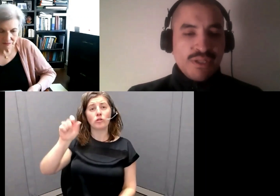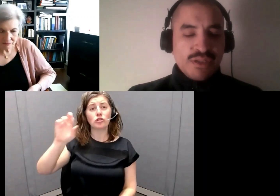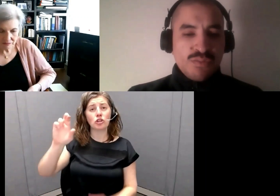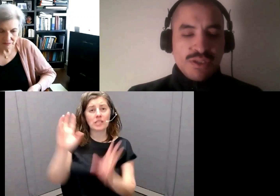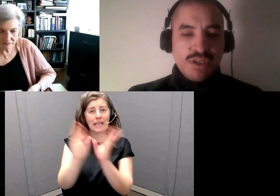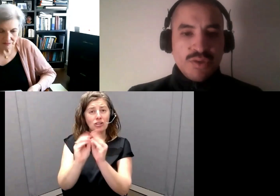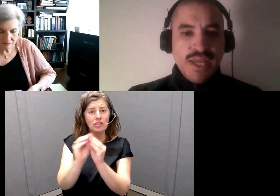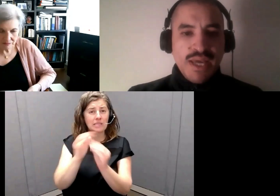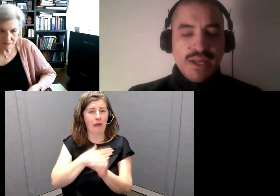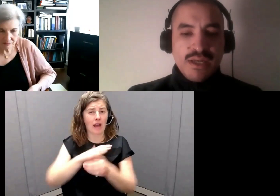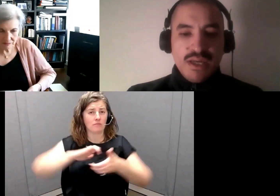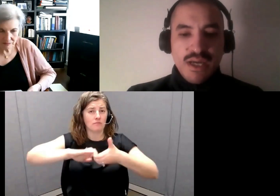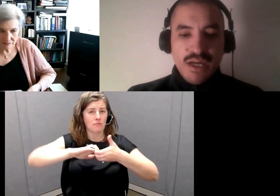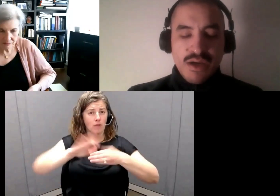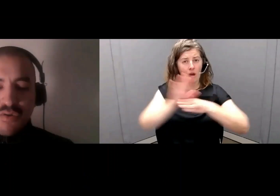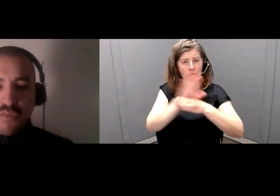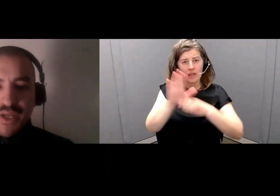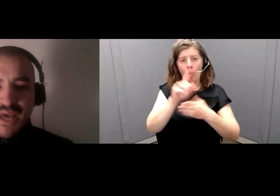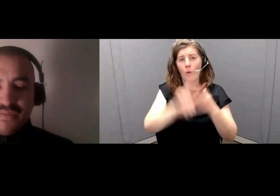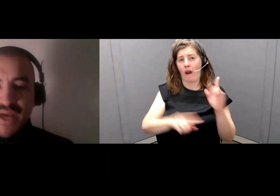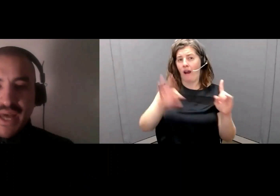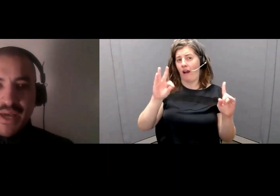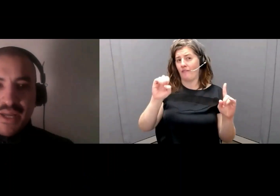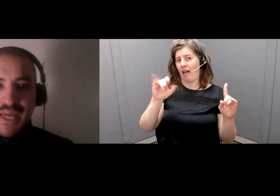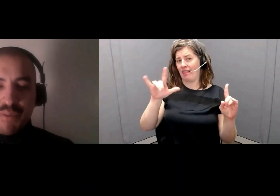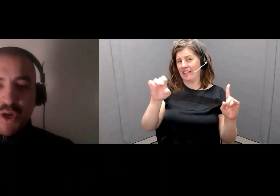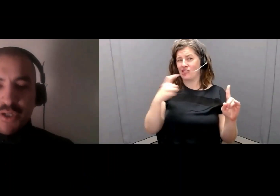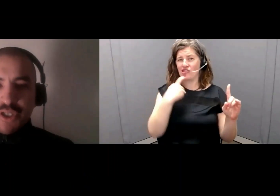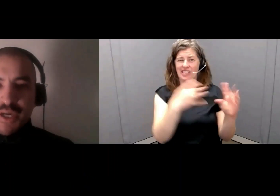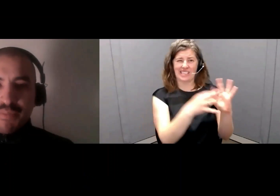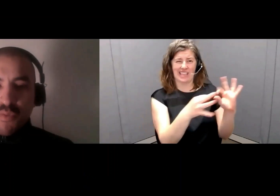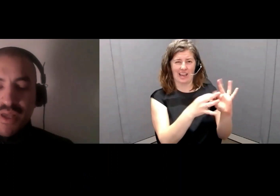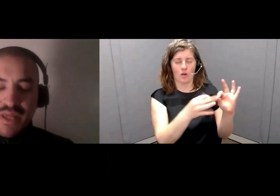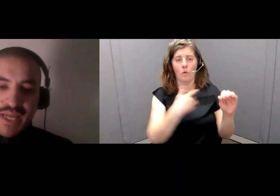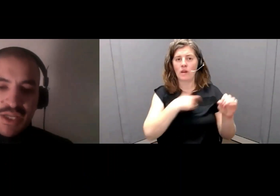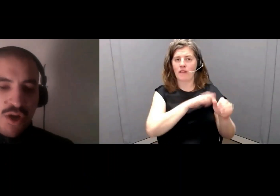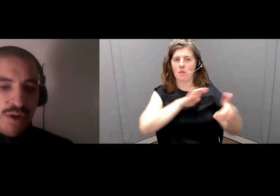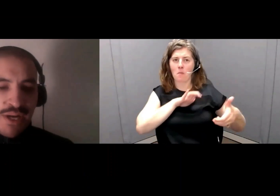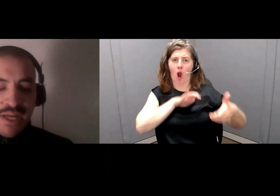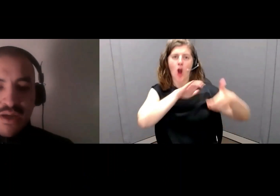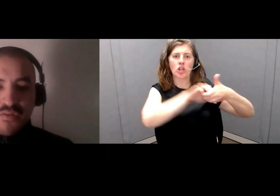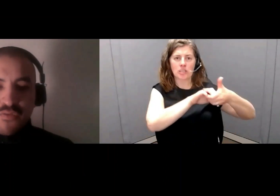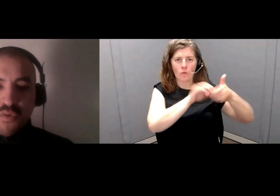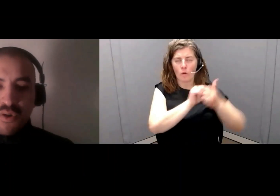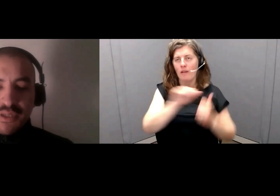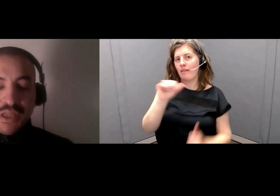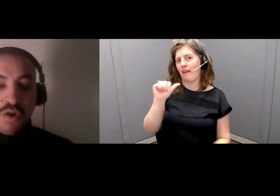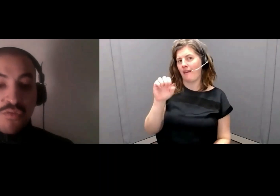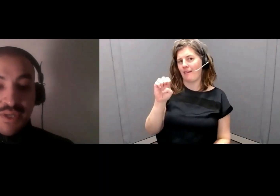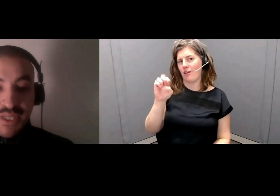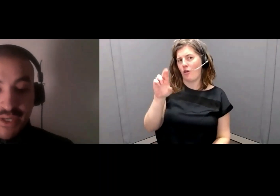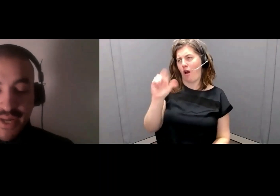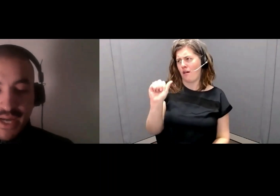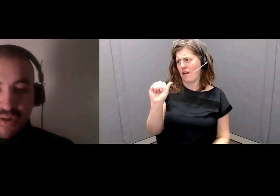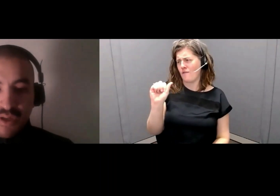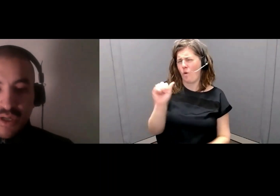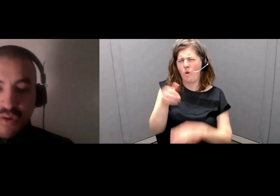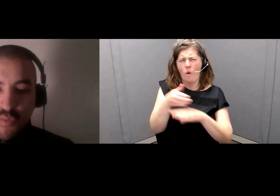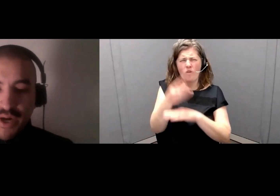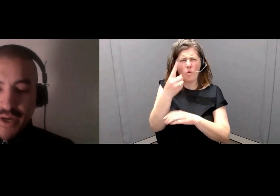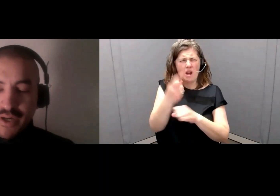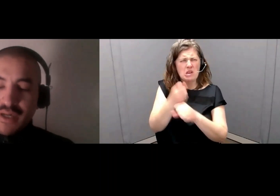as Felice was alluding at, we have had a partnership with AERA for a little over a year